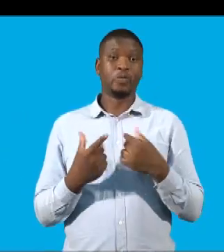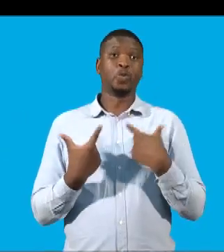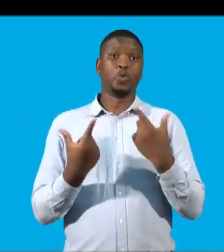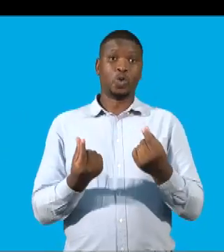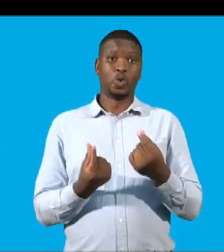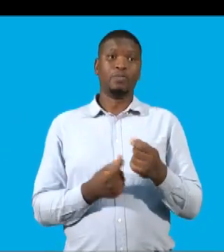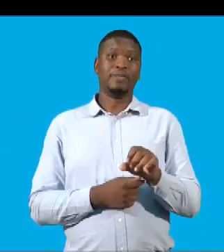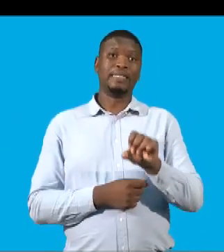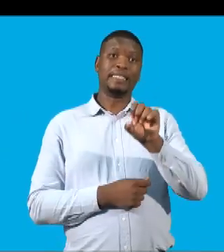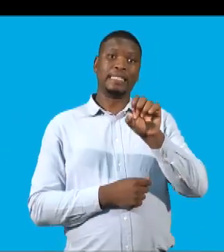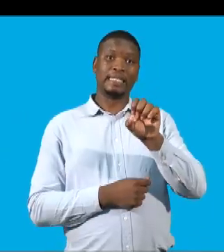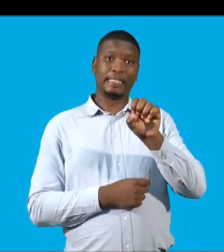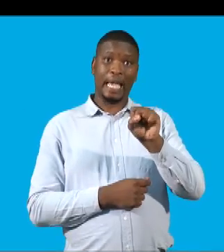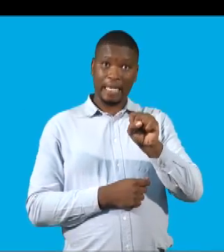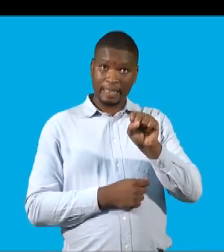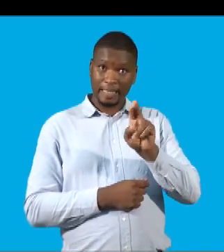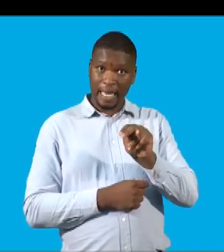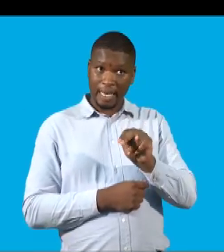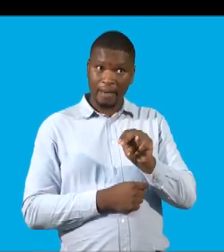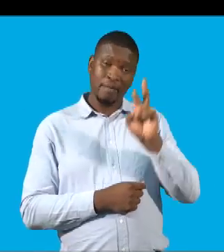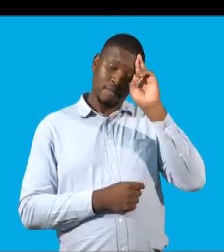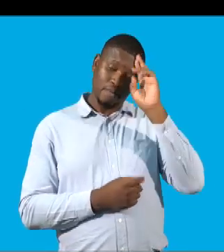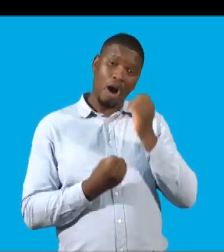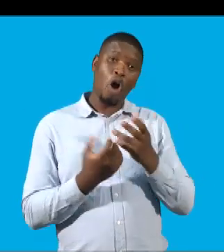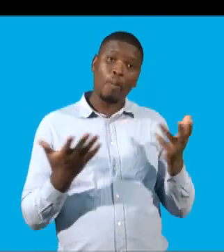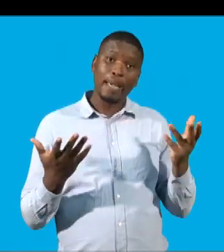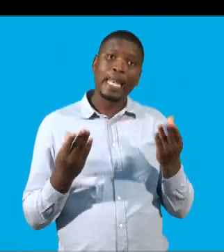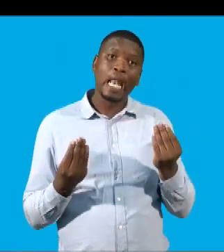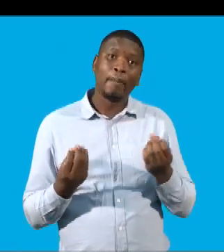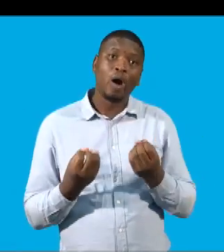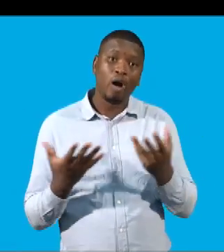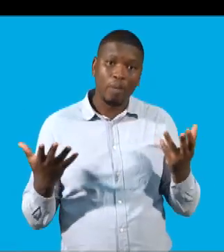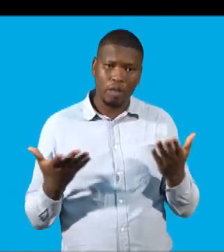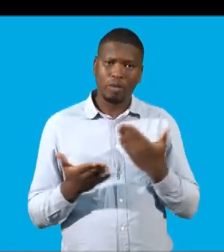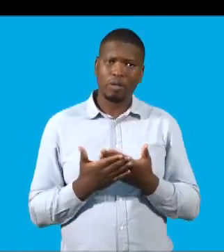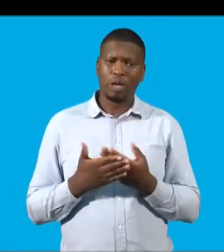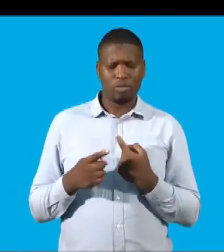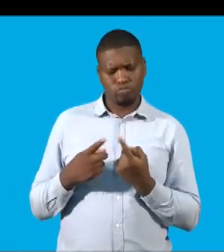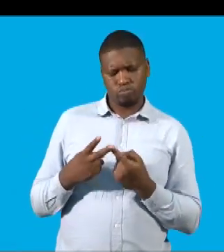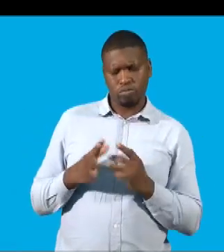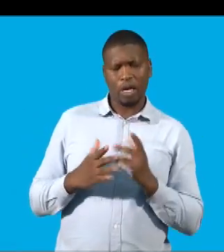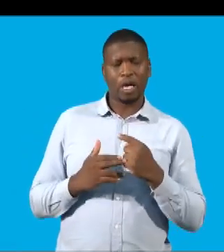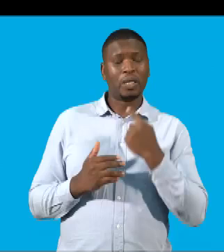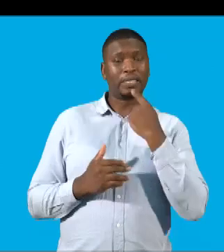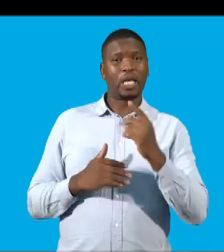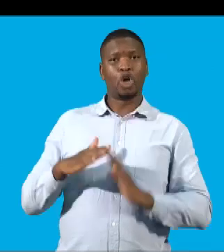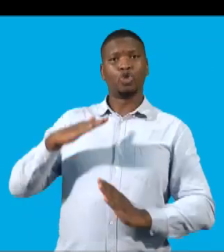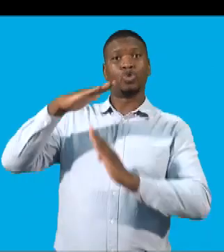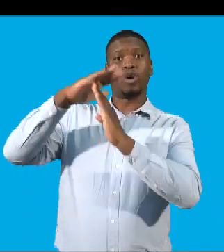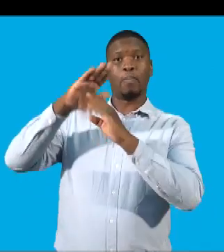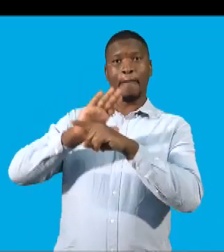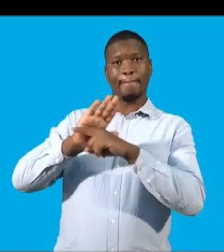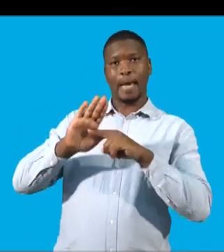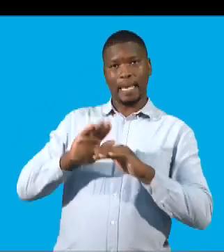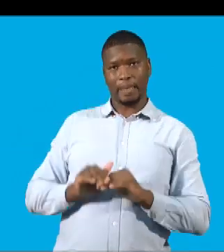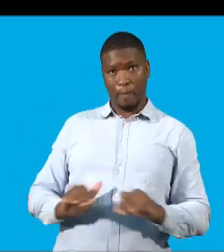of. How many terms are we calculating here? Remember, the number of terms can be calculated by saying the top number